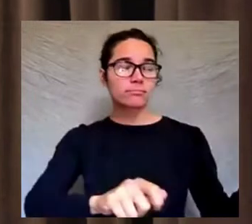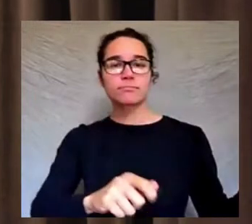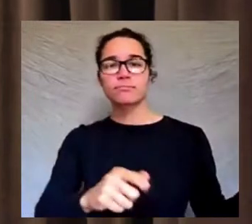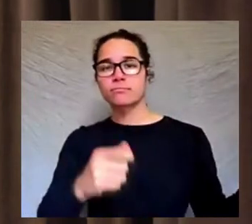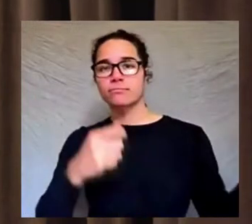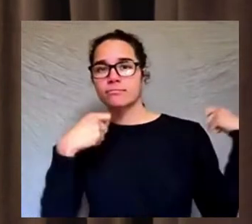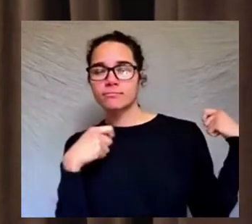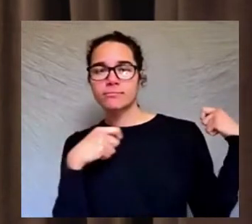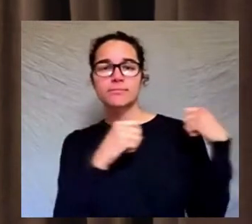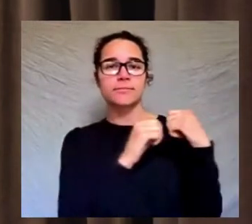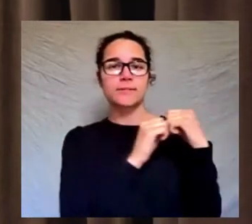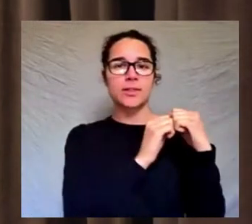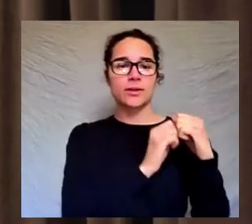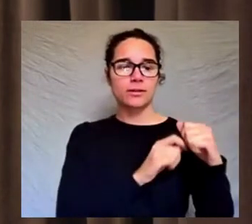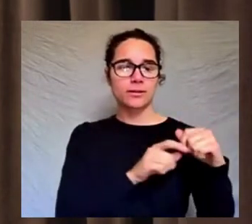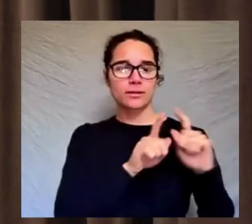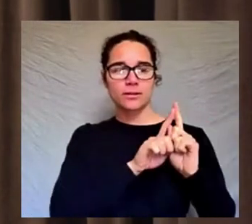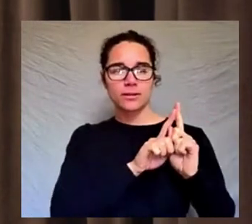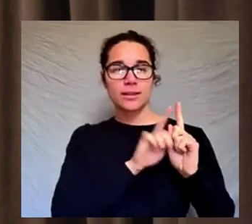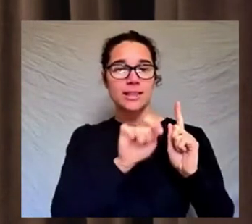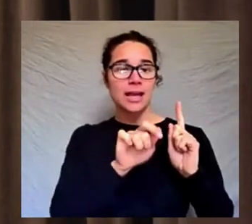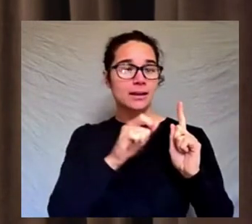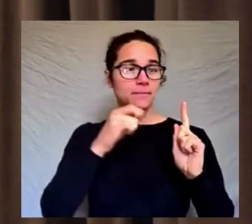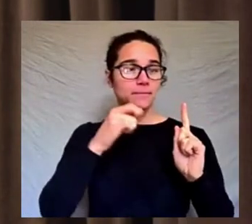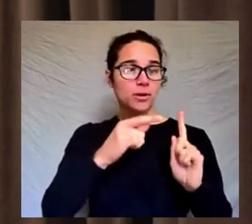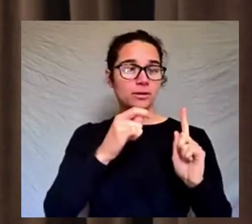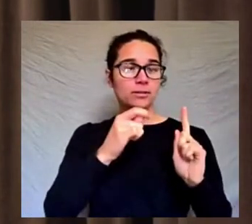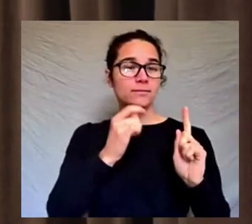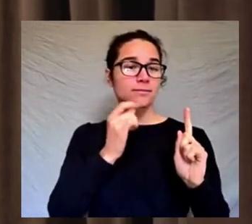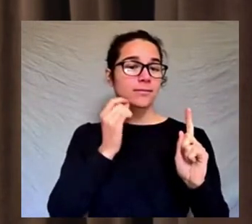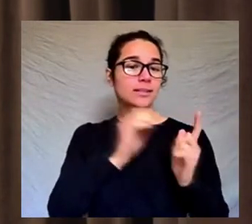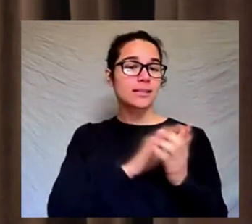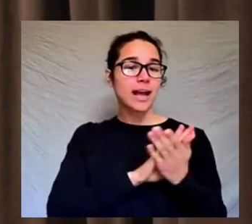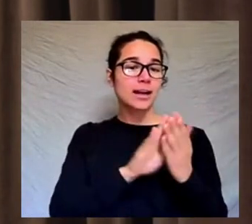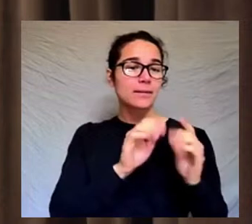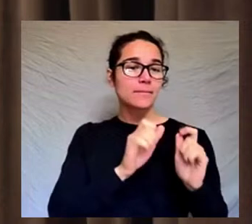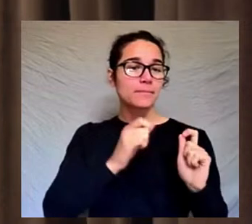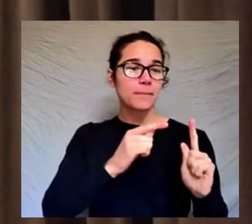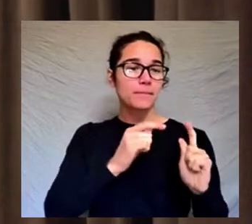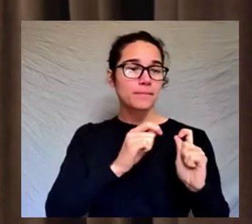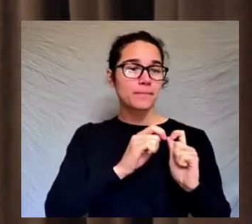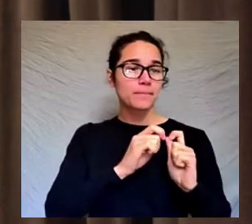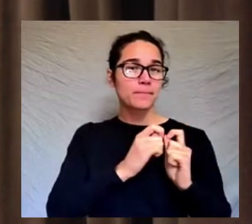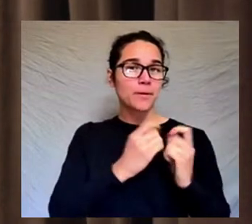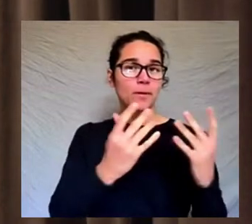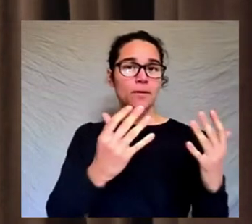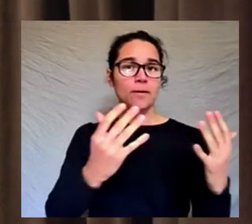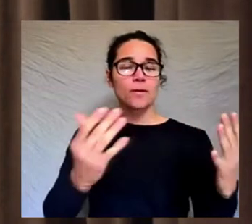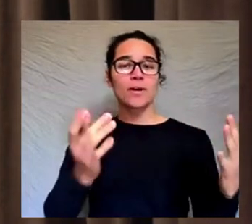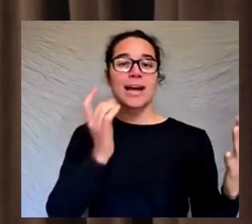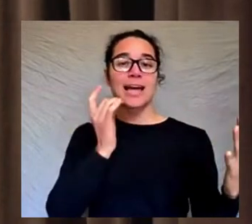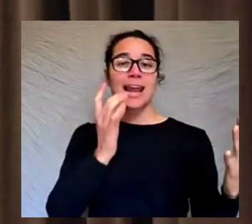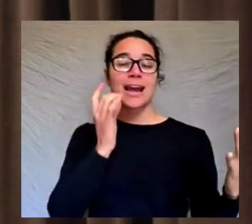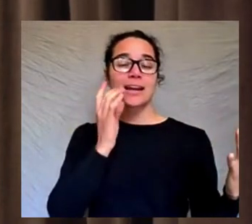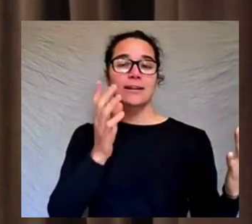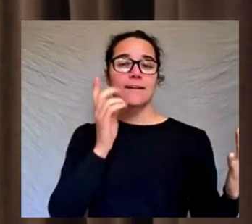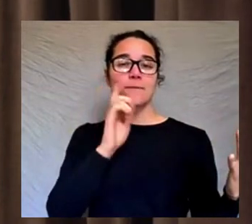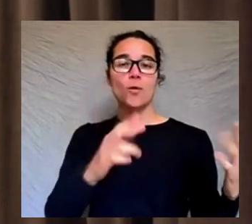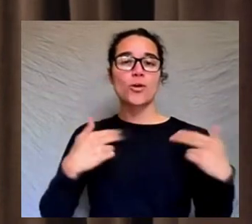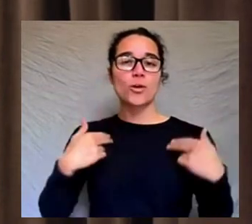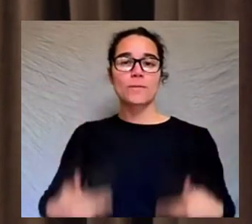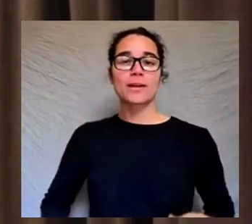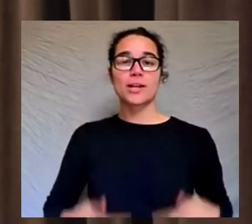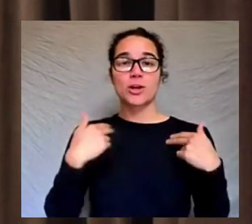writes, shines a light. And I think the humanities are that light. They remind us we are not in the